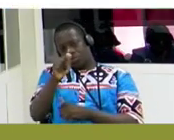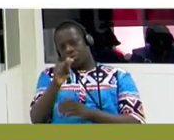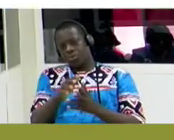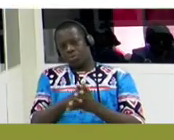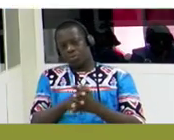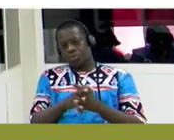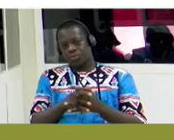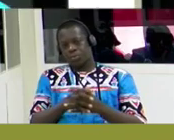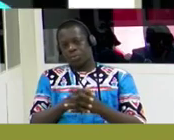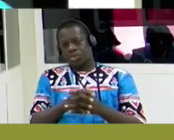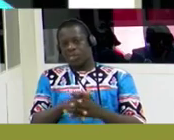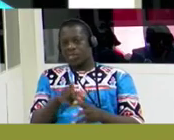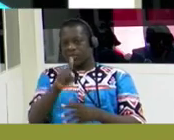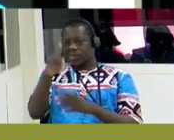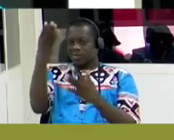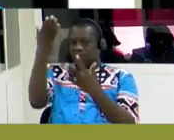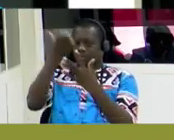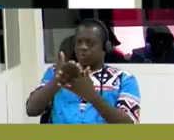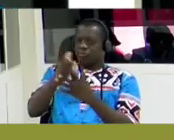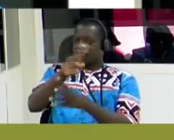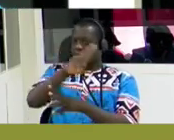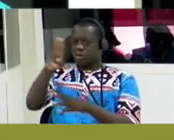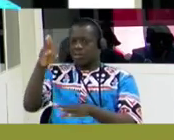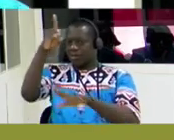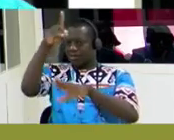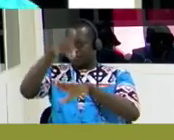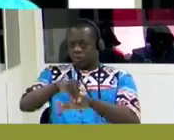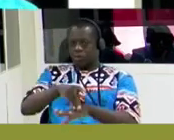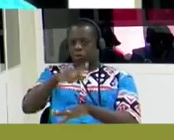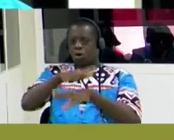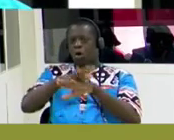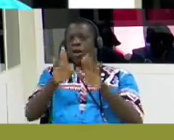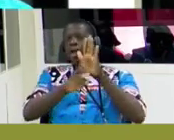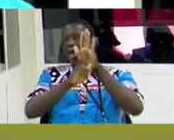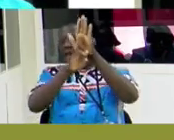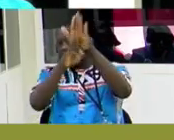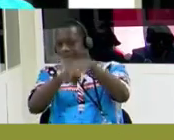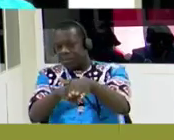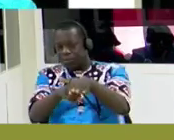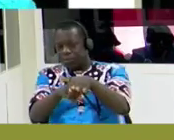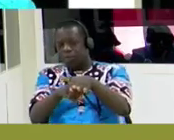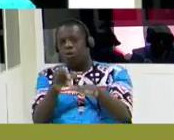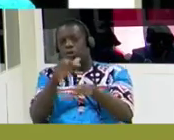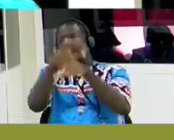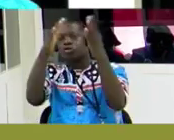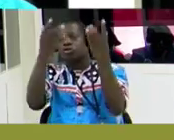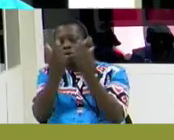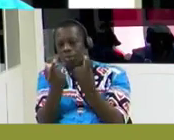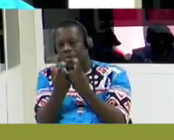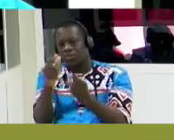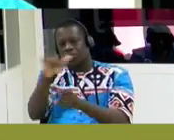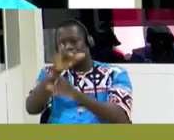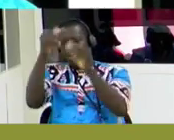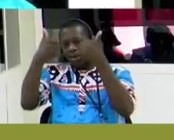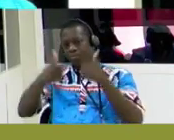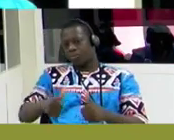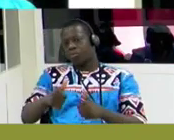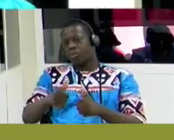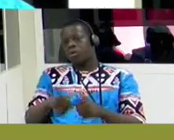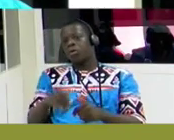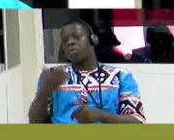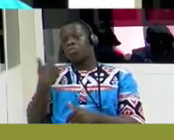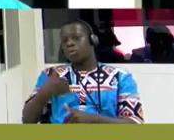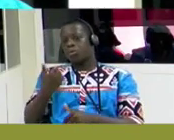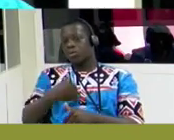That's the belief. And that belief was not based on an example of something that happened to